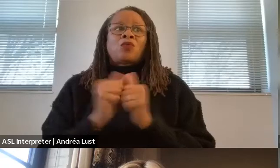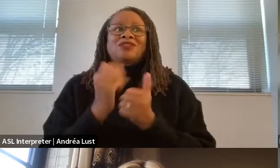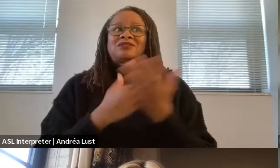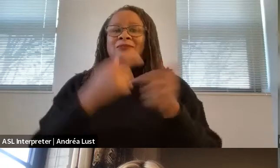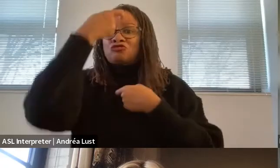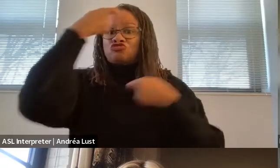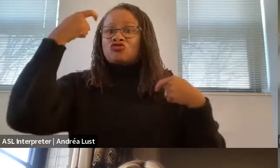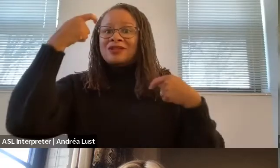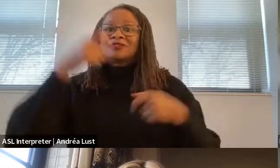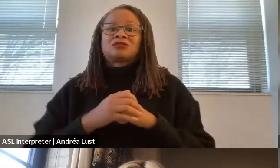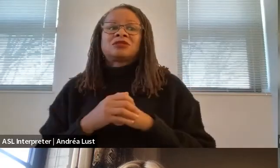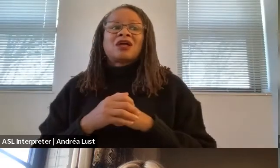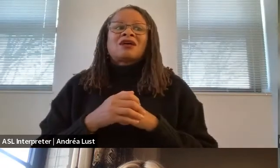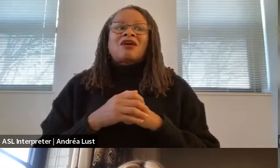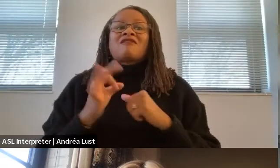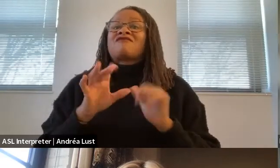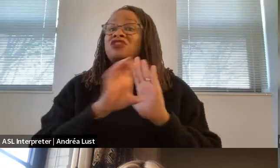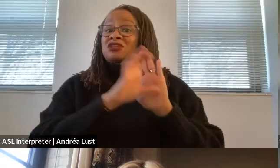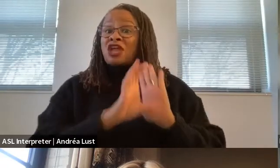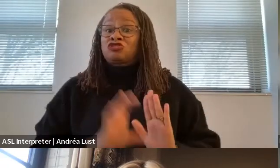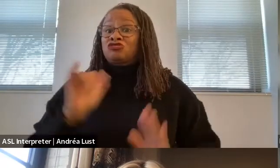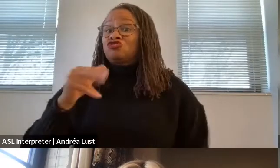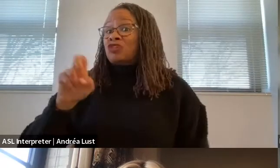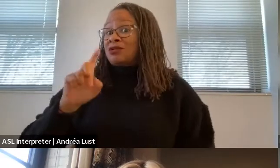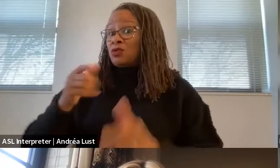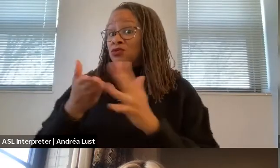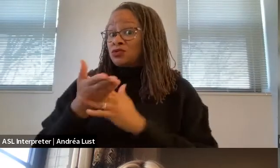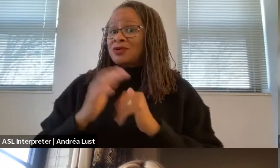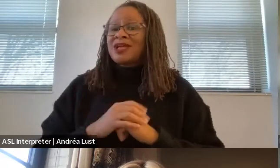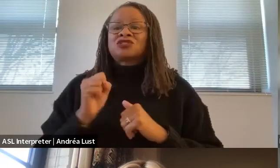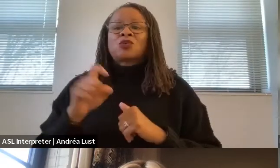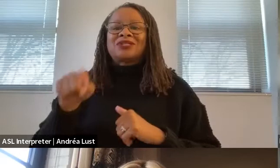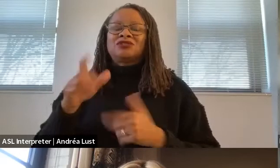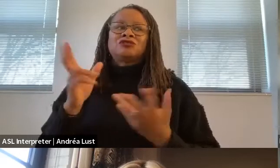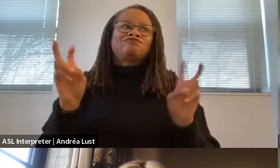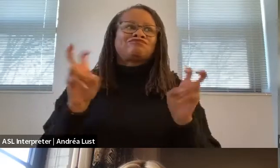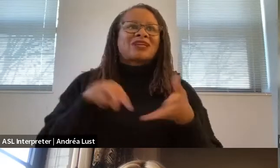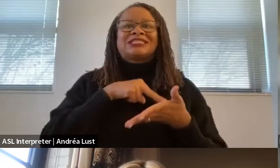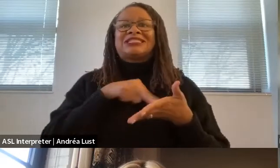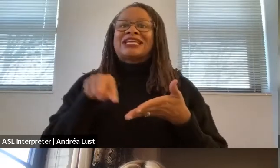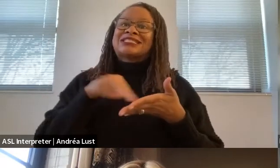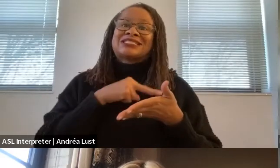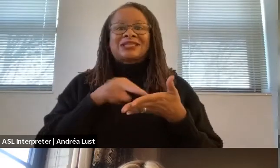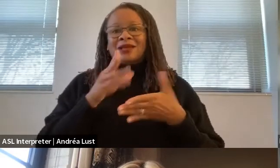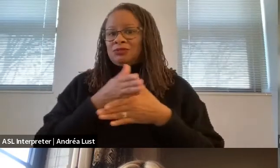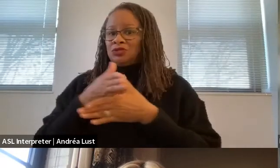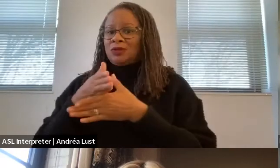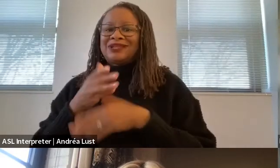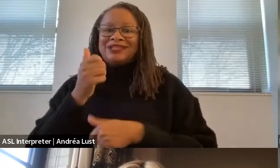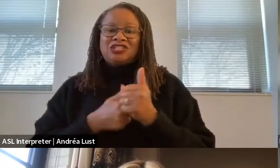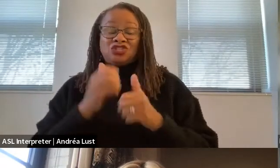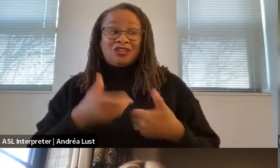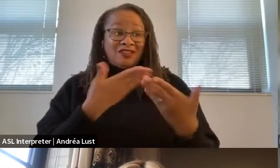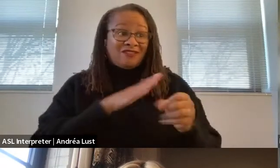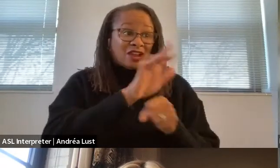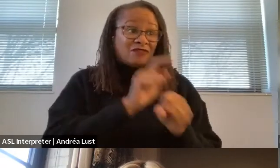Jane goes through. And so we had to dance, you know, carefully between giving enough to be